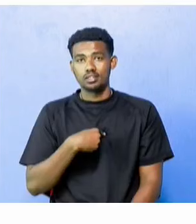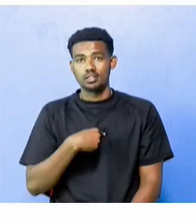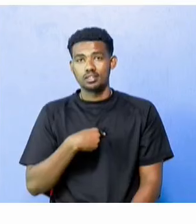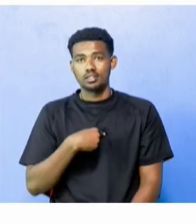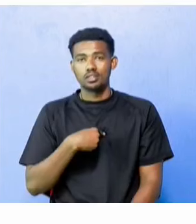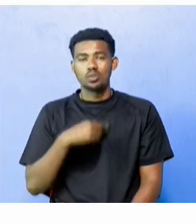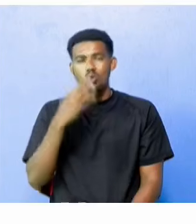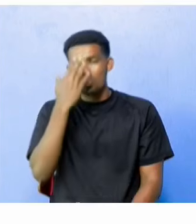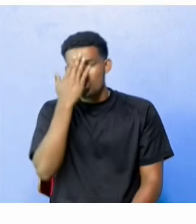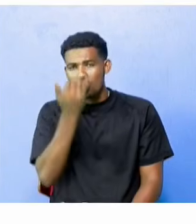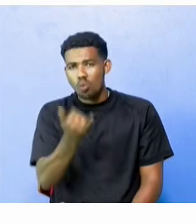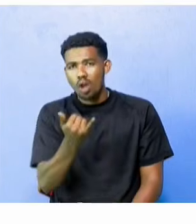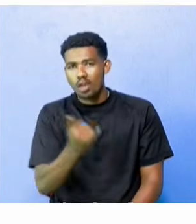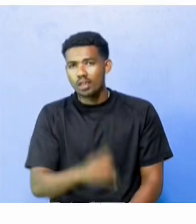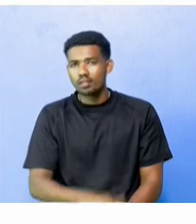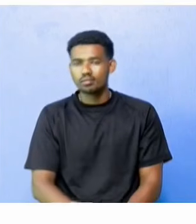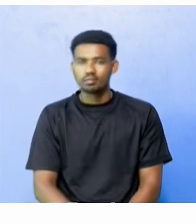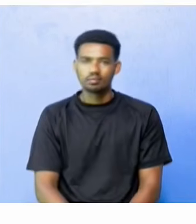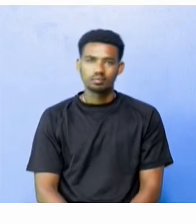why.